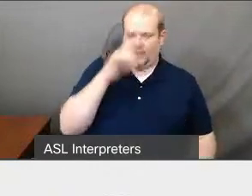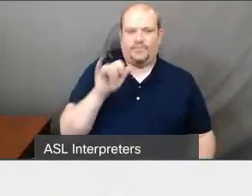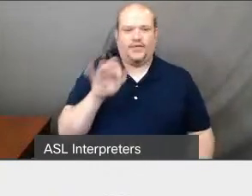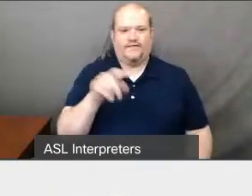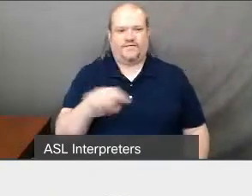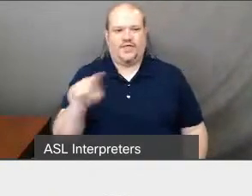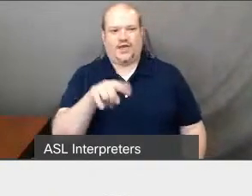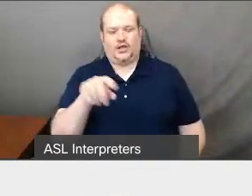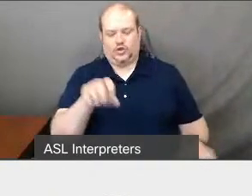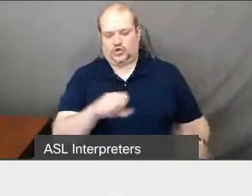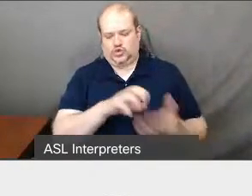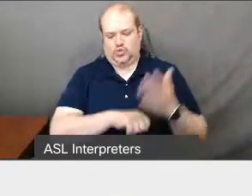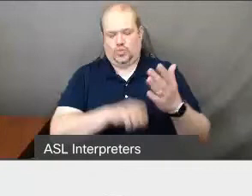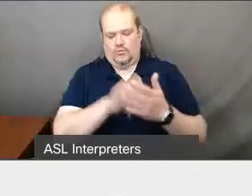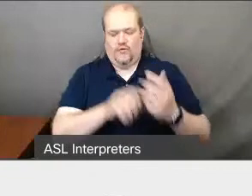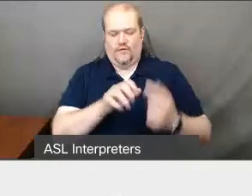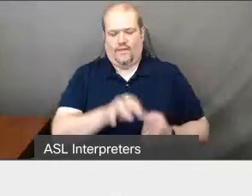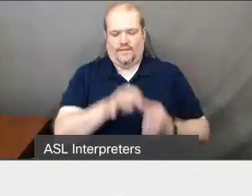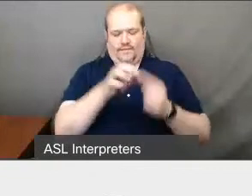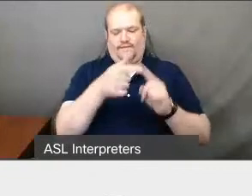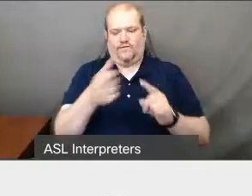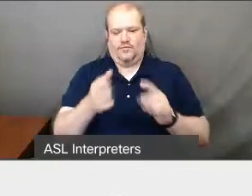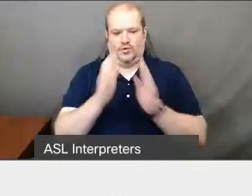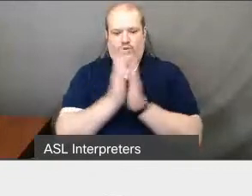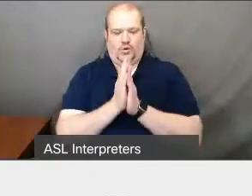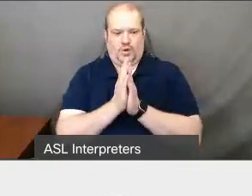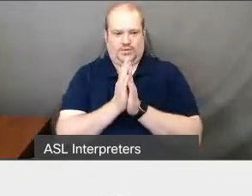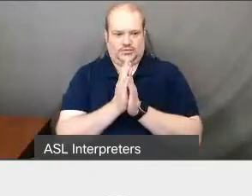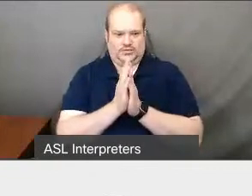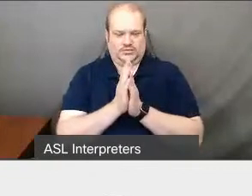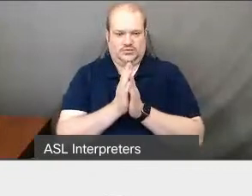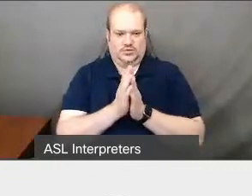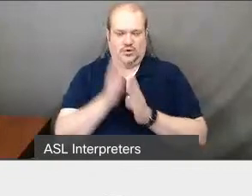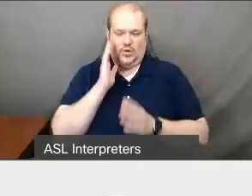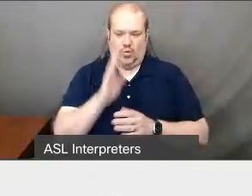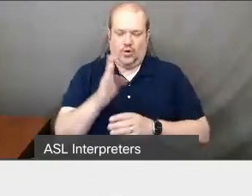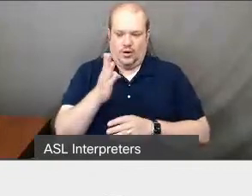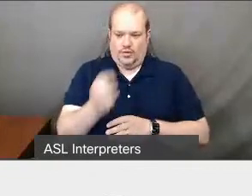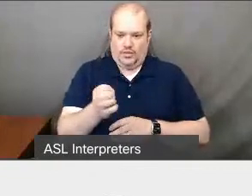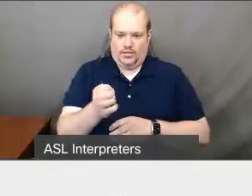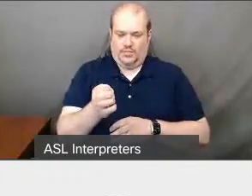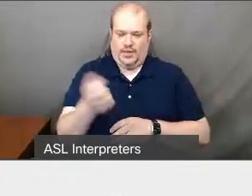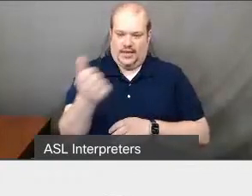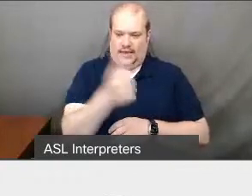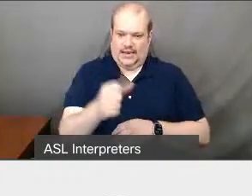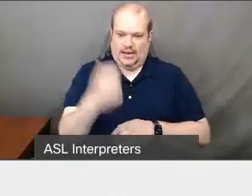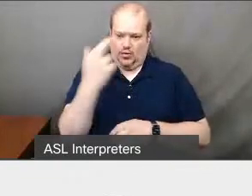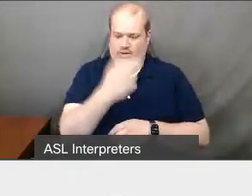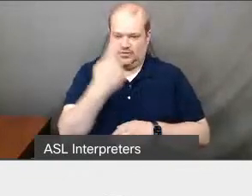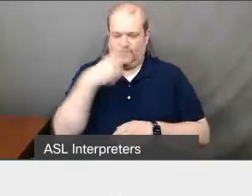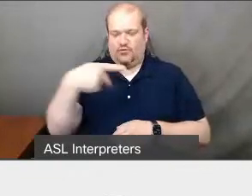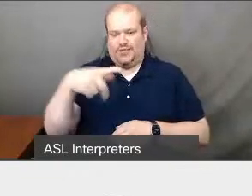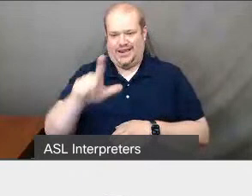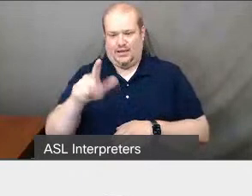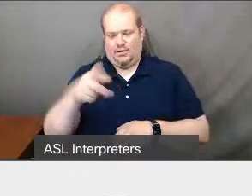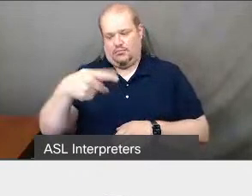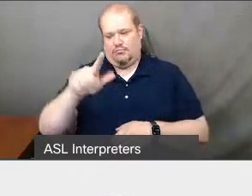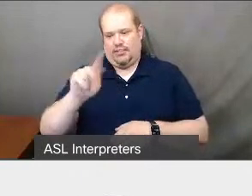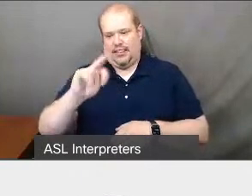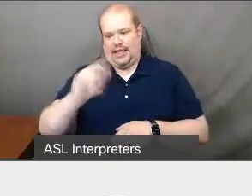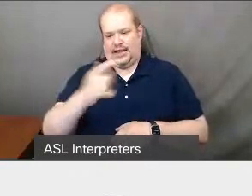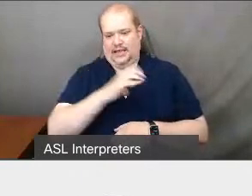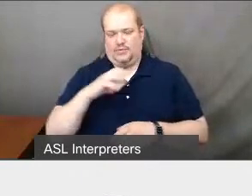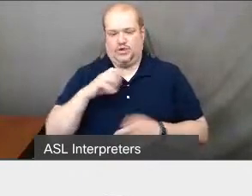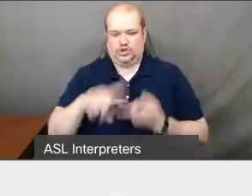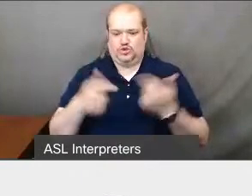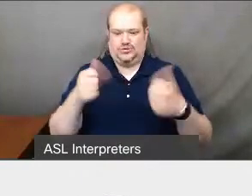they were to remove those variances from the request, would there be any basis for the planning commission to deny the use?